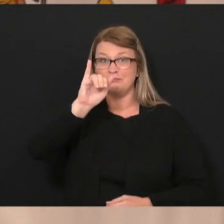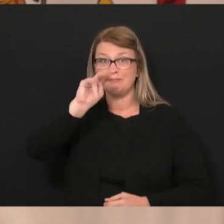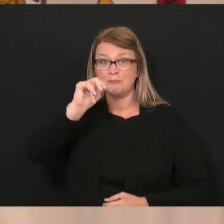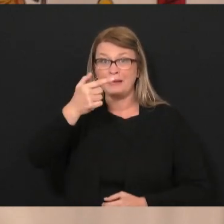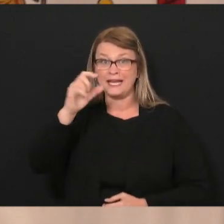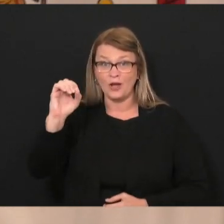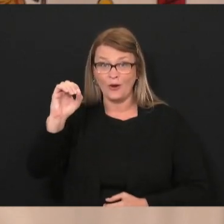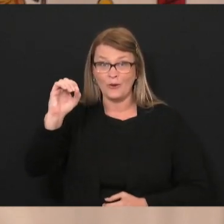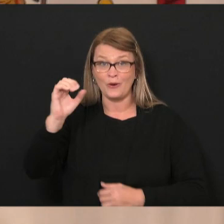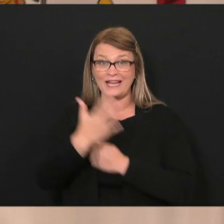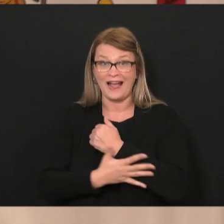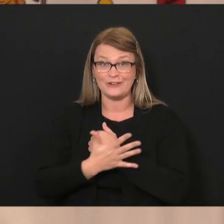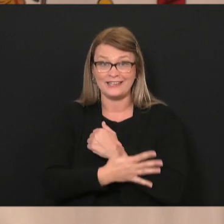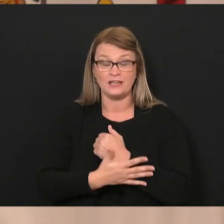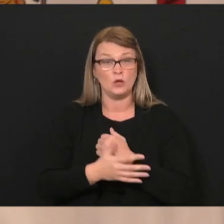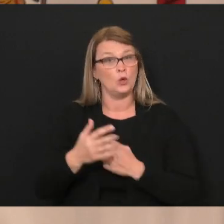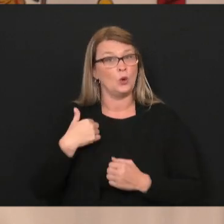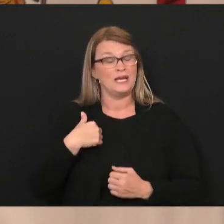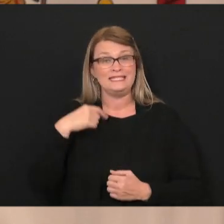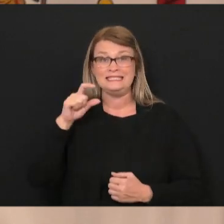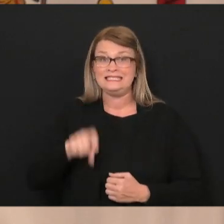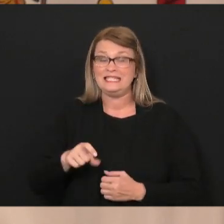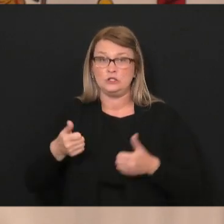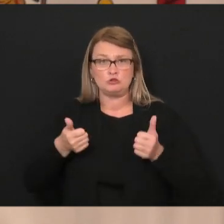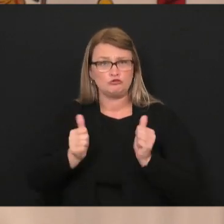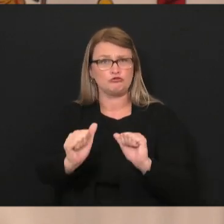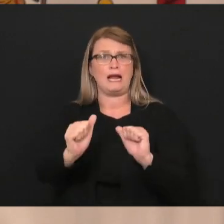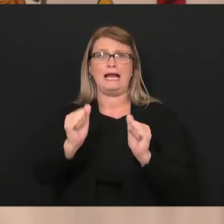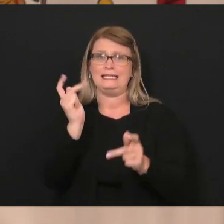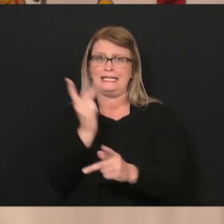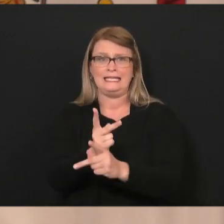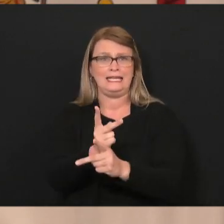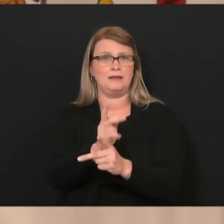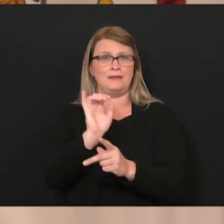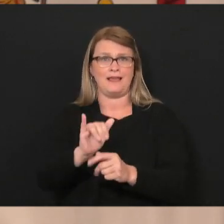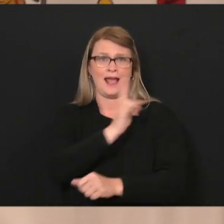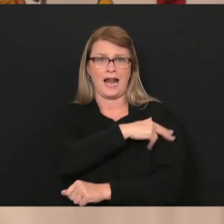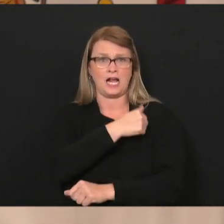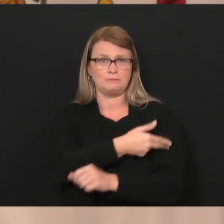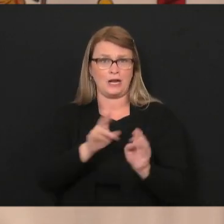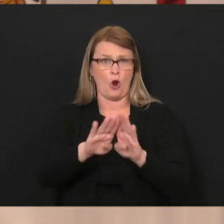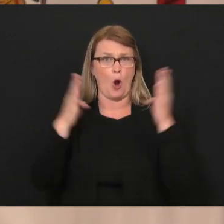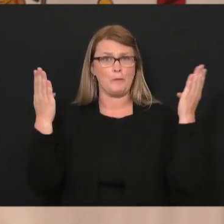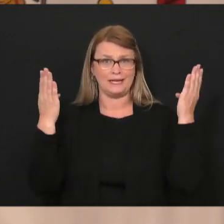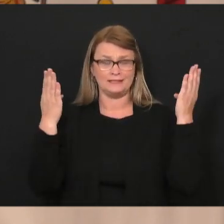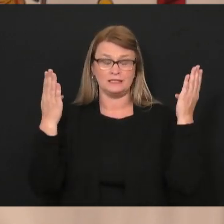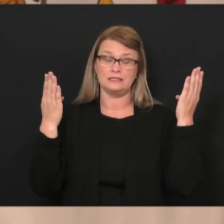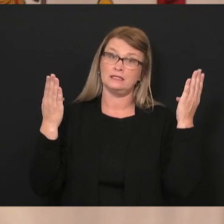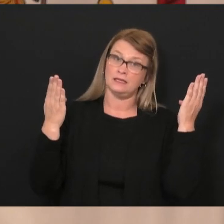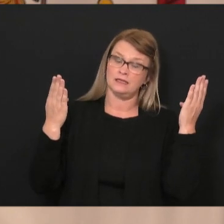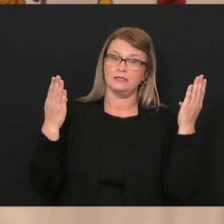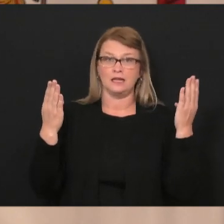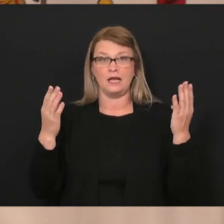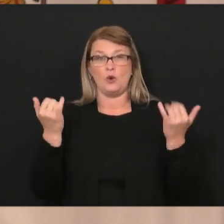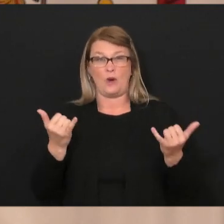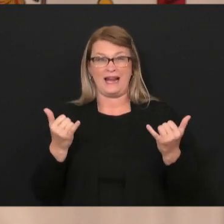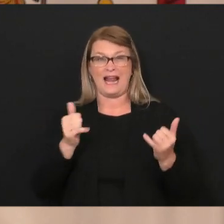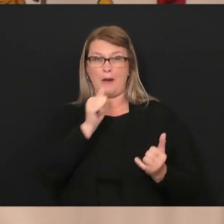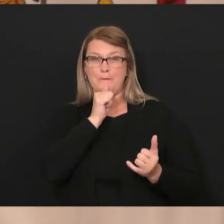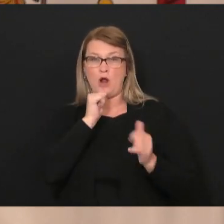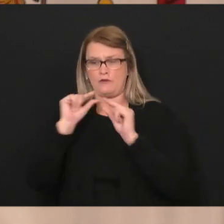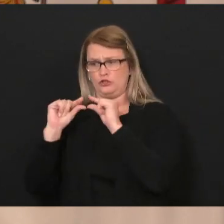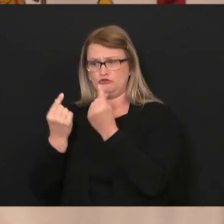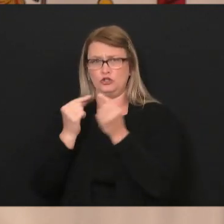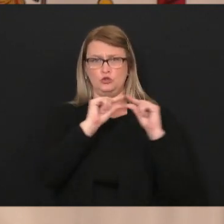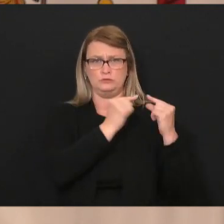to absolutely, try to keep that hospital open. Now, there's private negotiations going on right now between